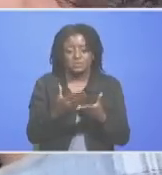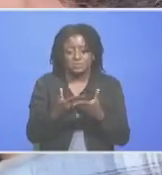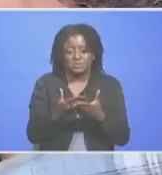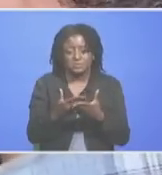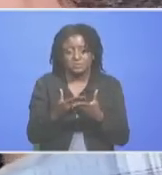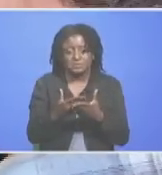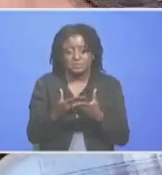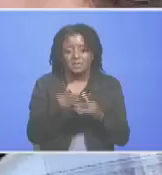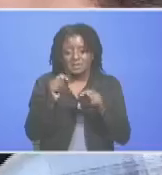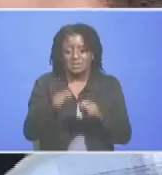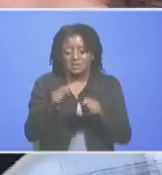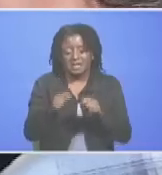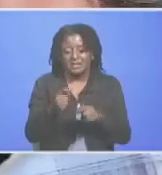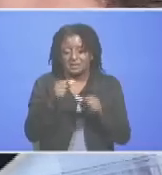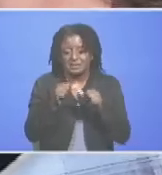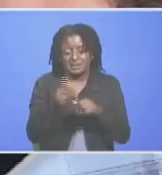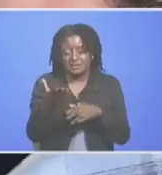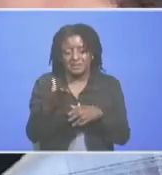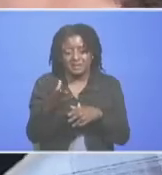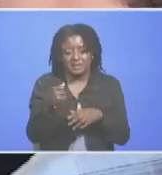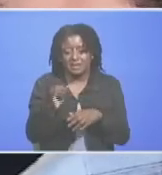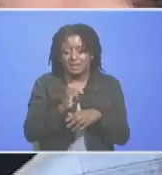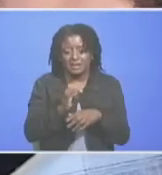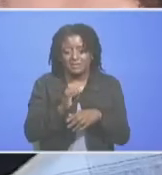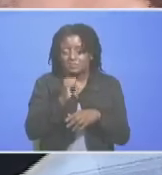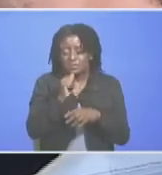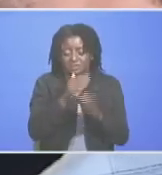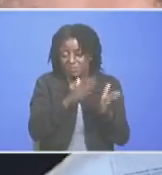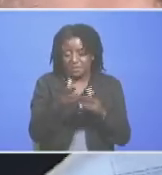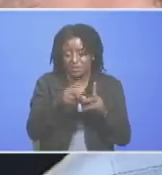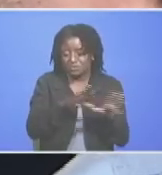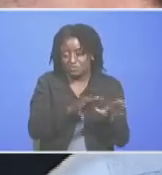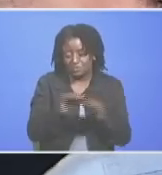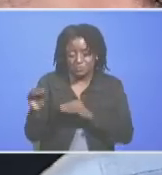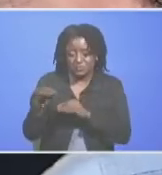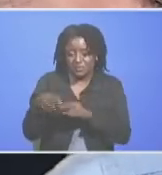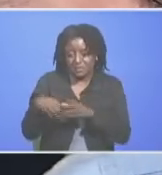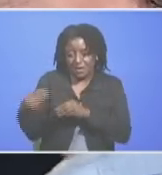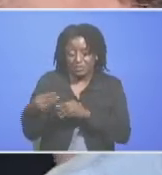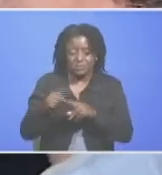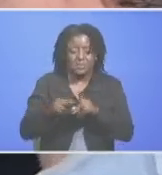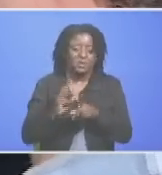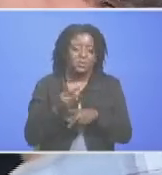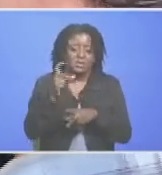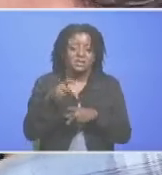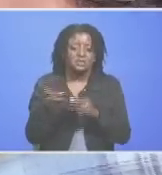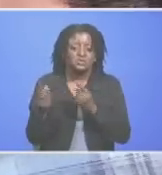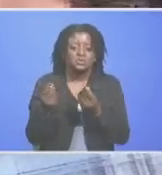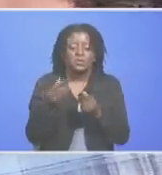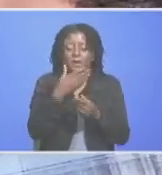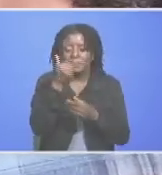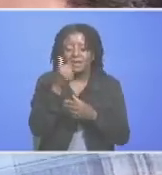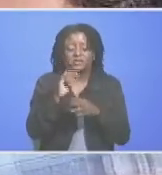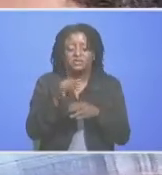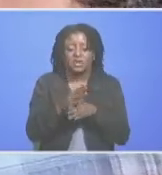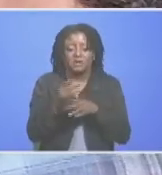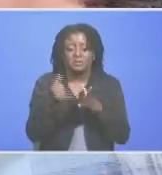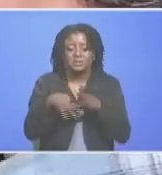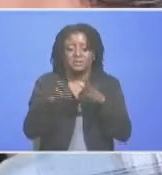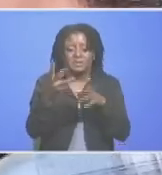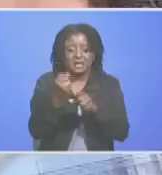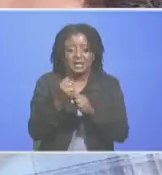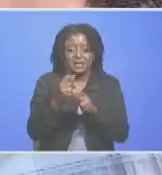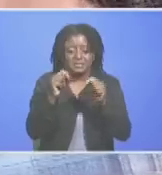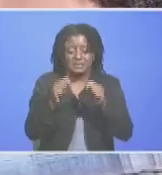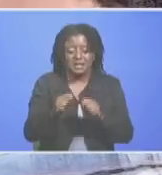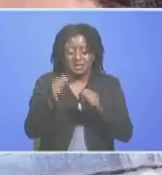not by no means saying to push them out. I mean, but I'm just saying we need to do a better job in terms of, like I said, getting the talent